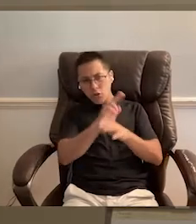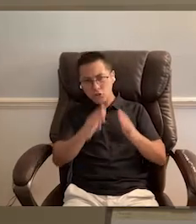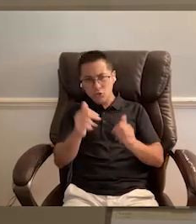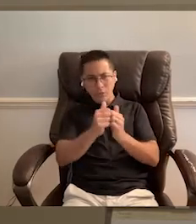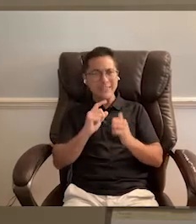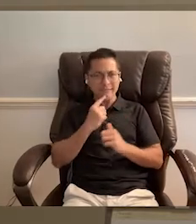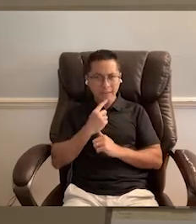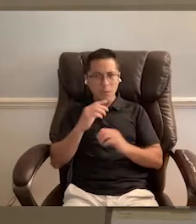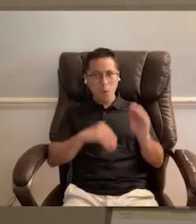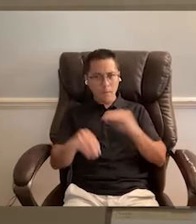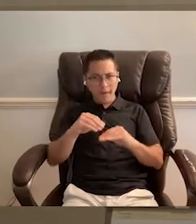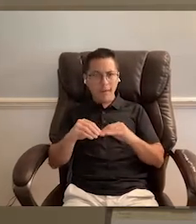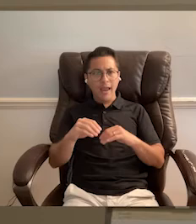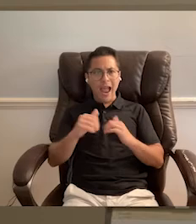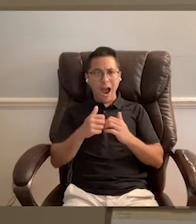Okay, so